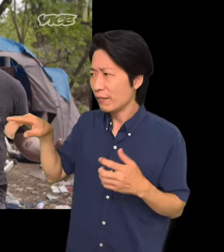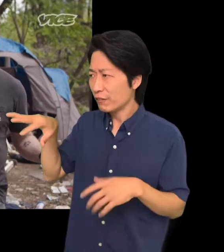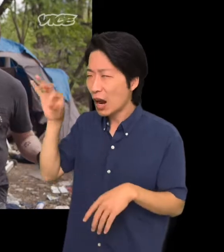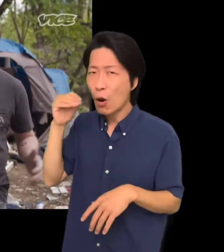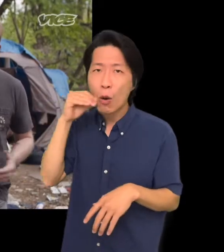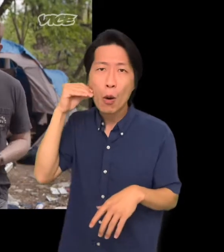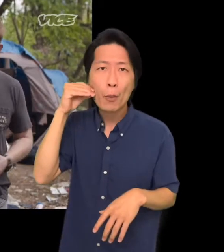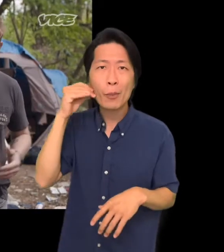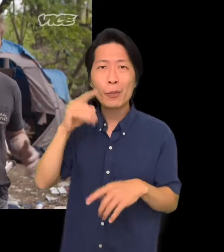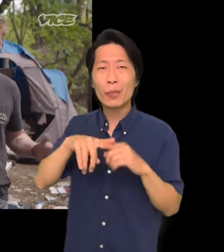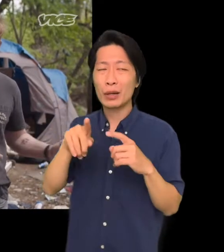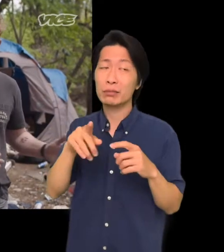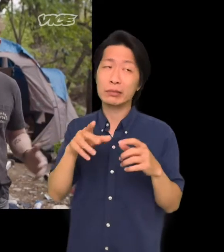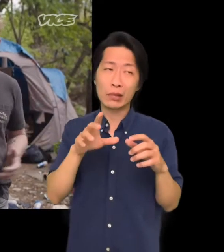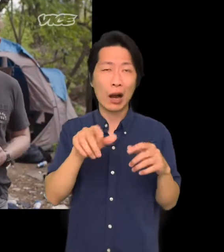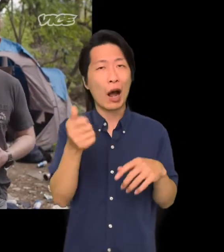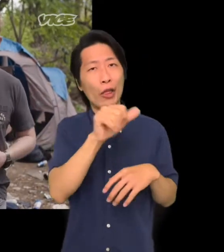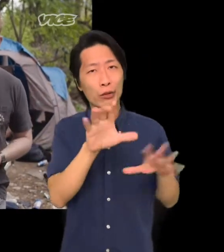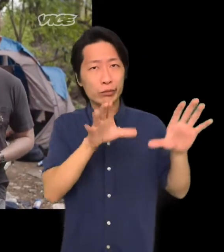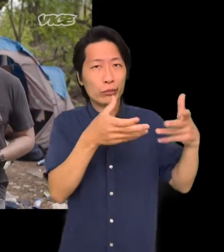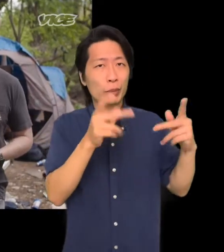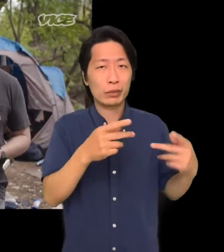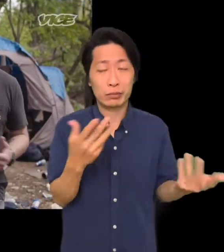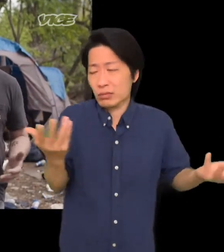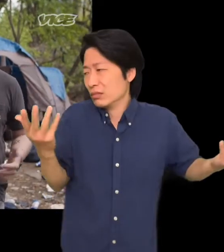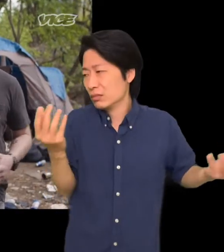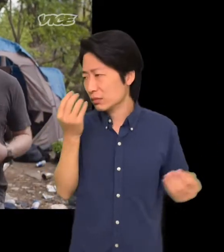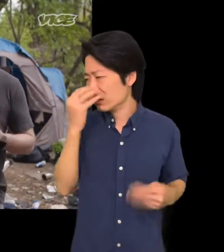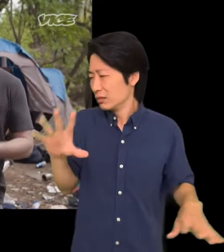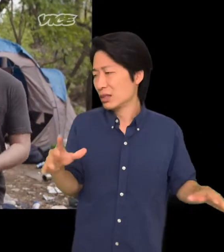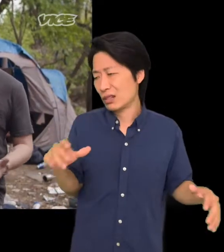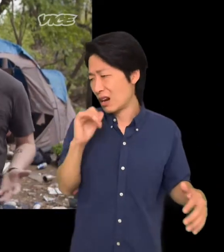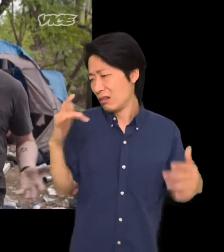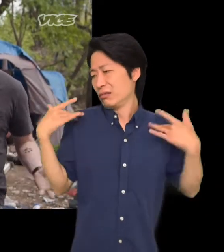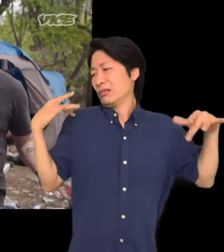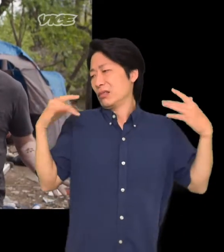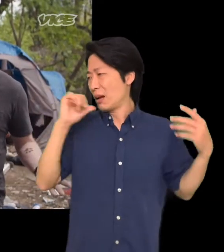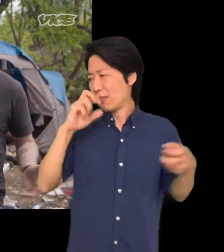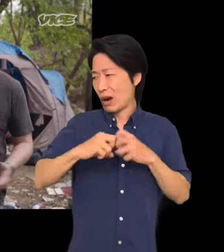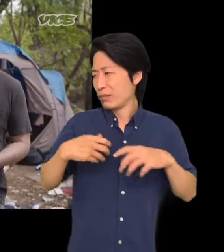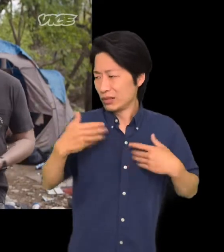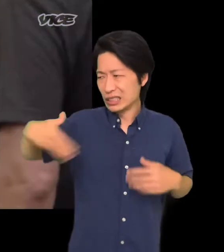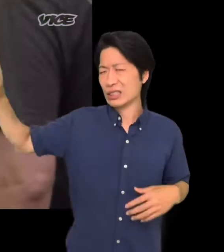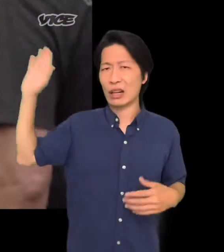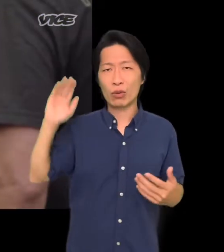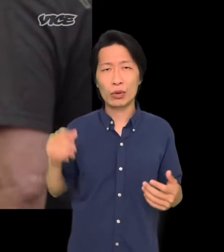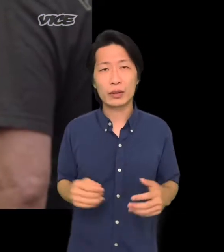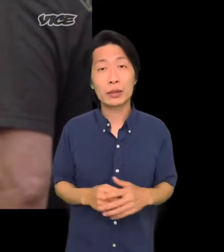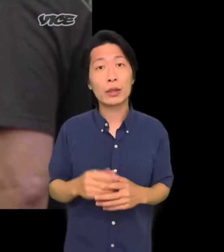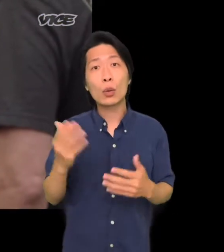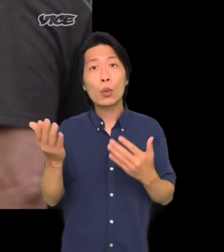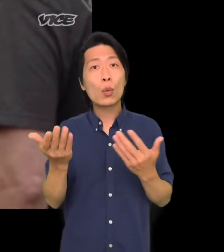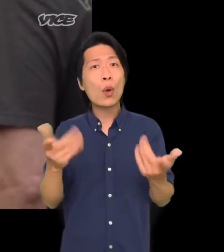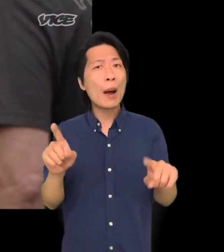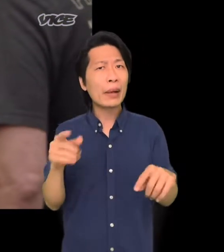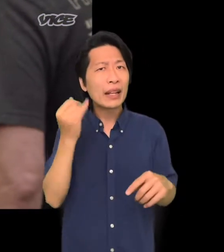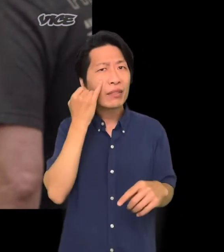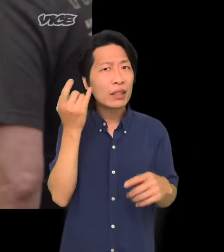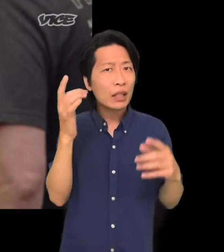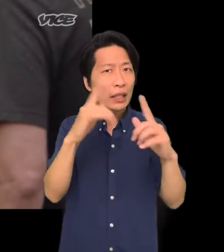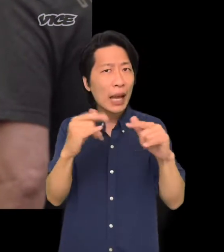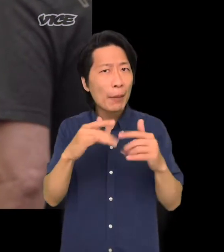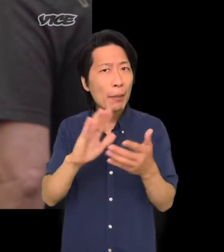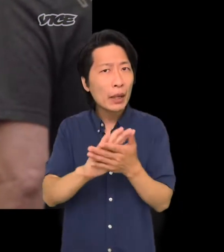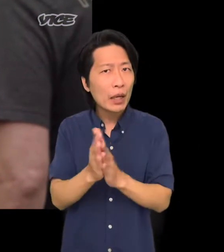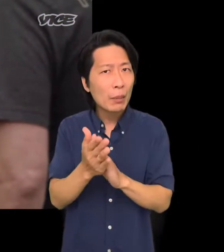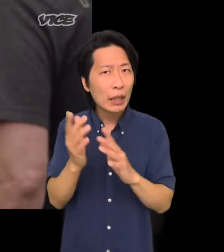be housed, but there's definitely a population that says, not our problem. What happens if camping becomes